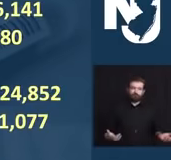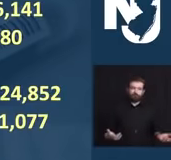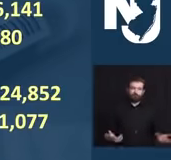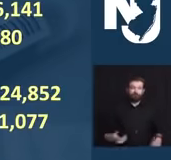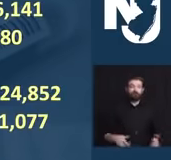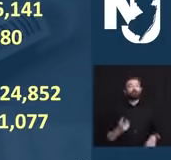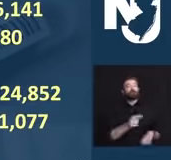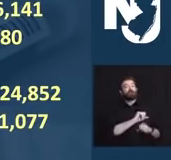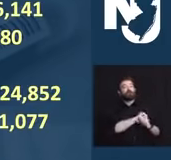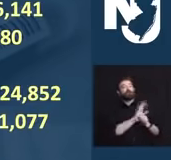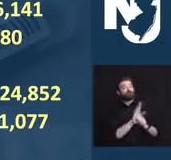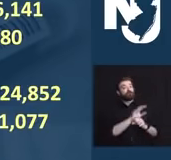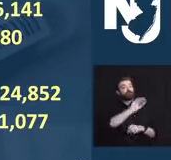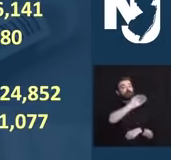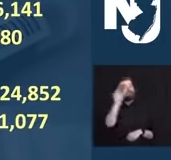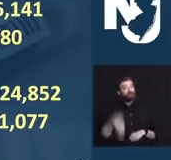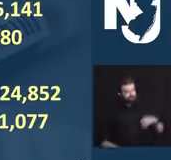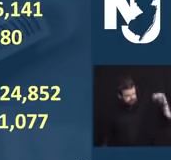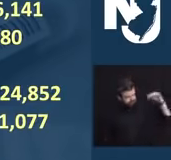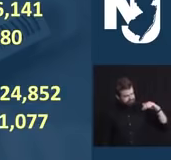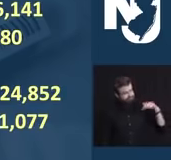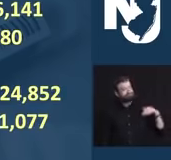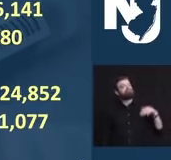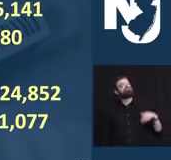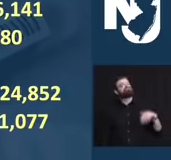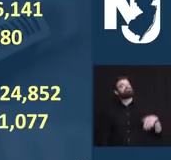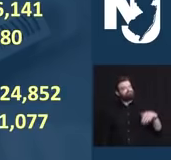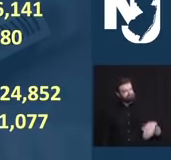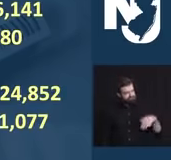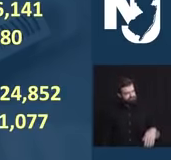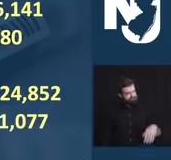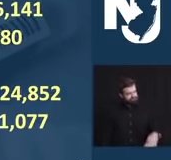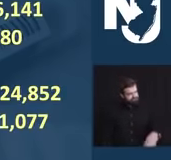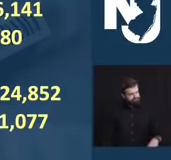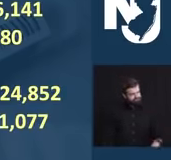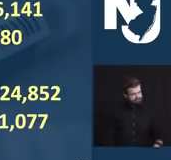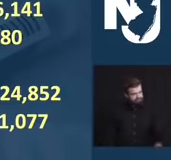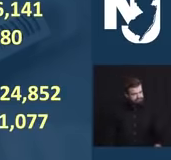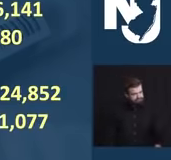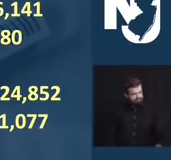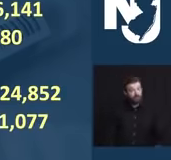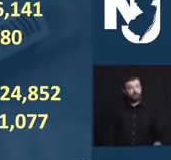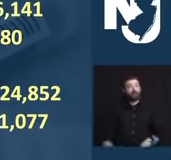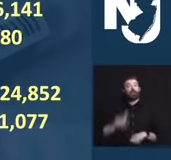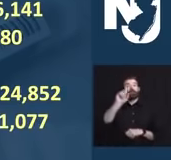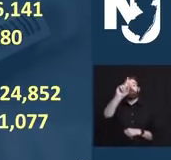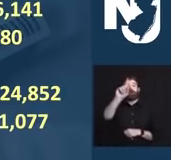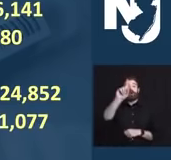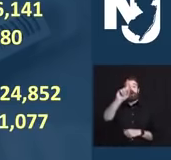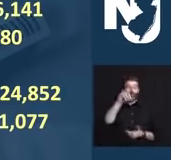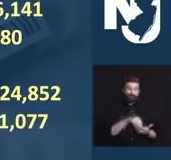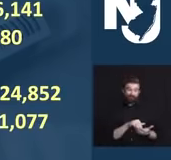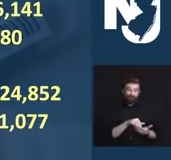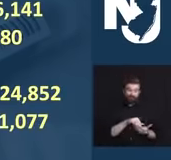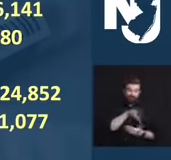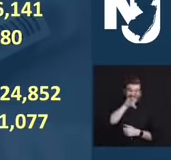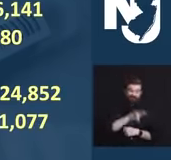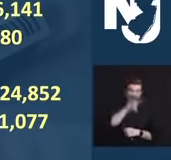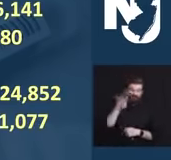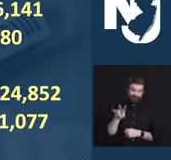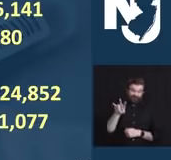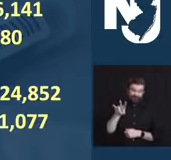infections decline. Today, we're announcing 1,077 either positive PCRs or presumed